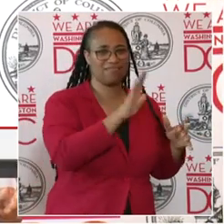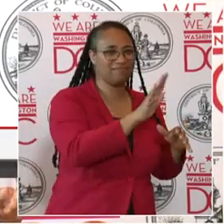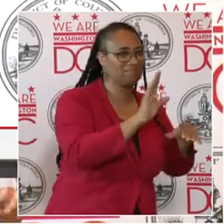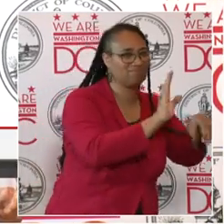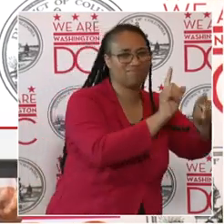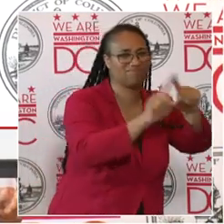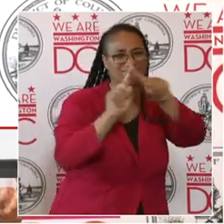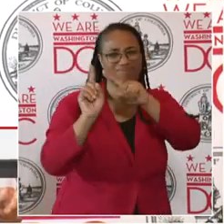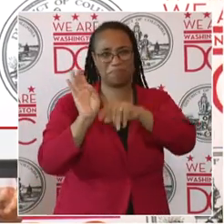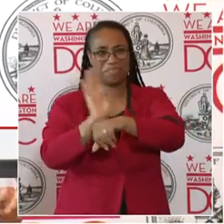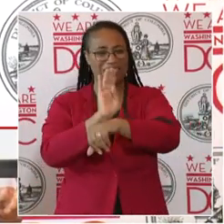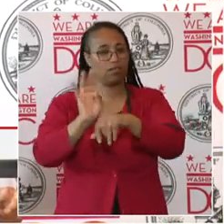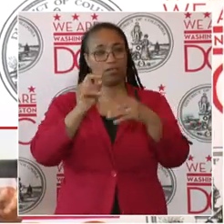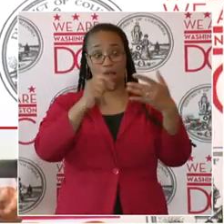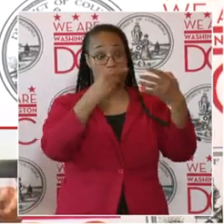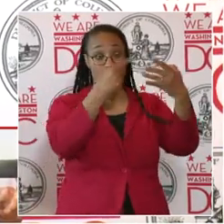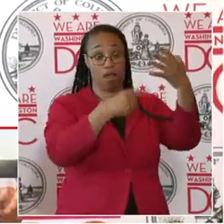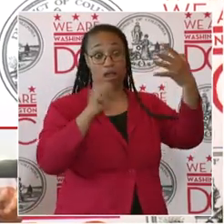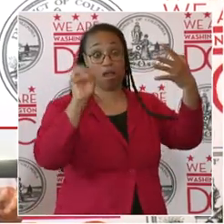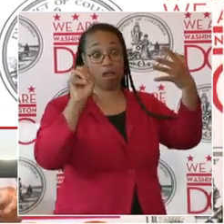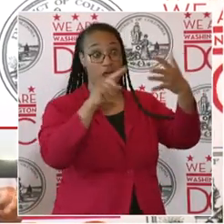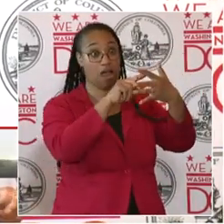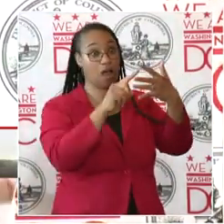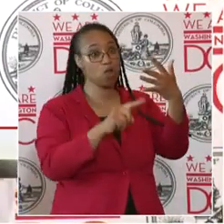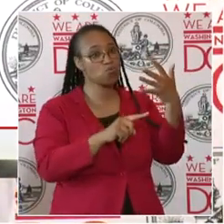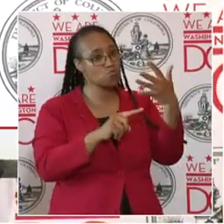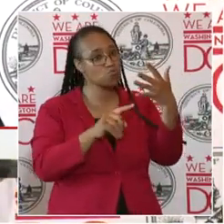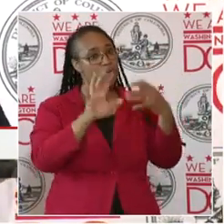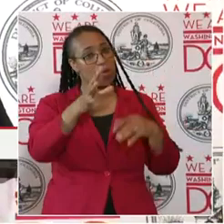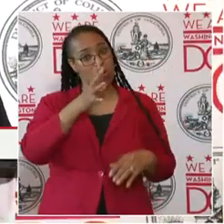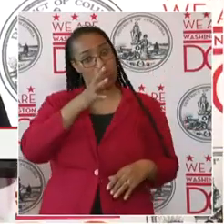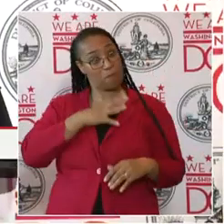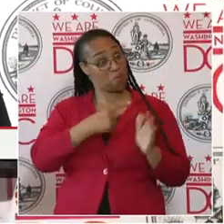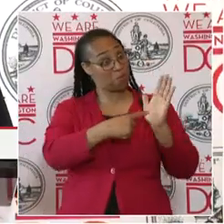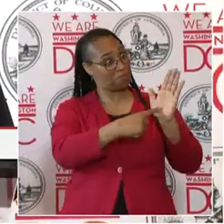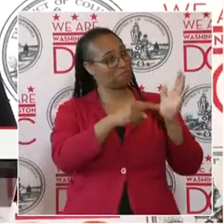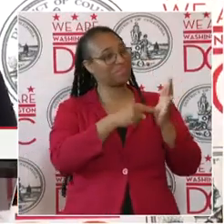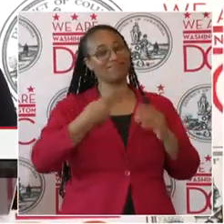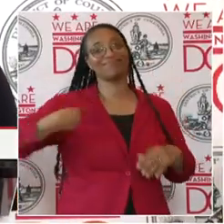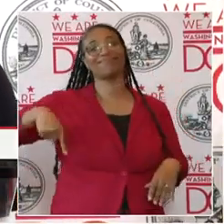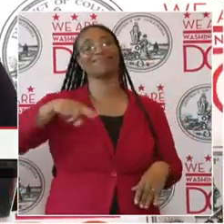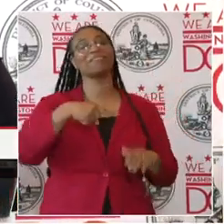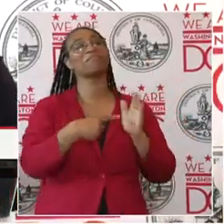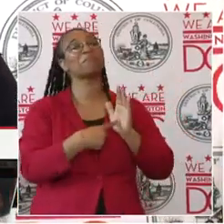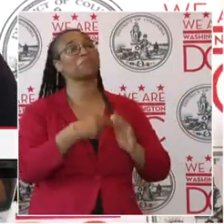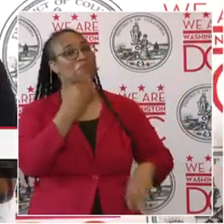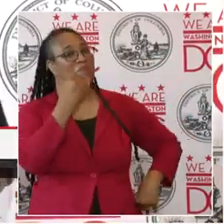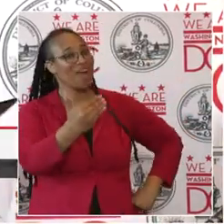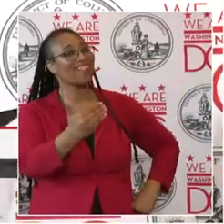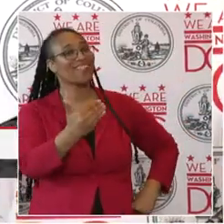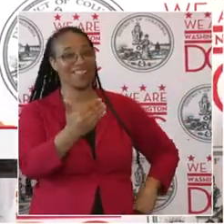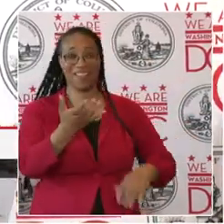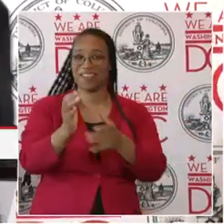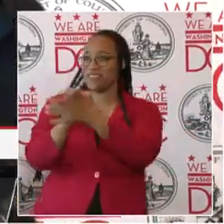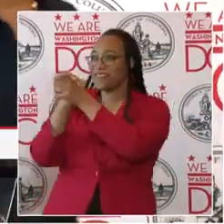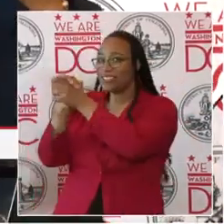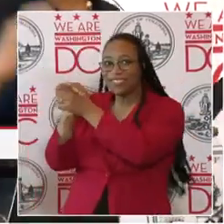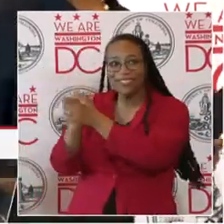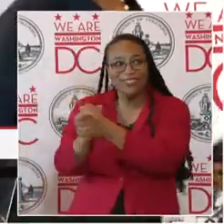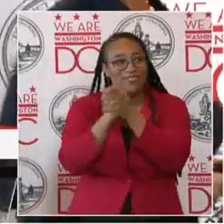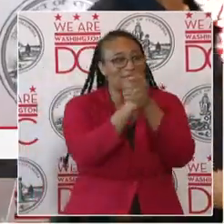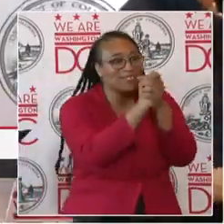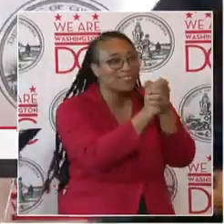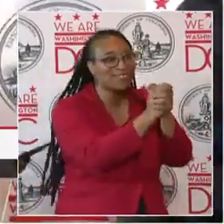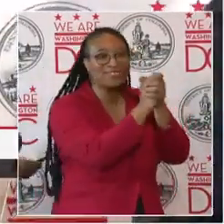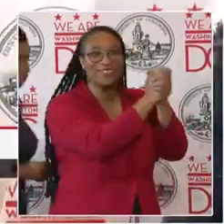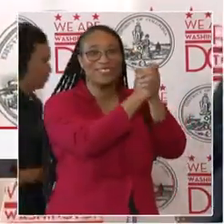And I know that they represent us well. So again, congratulations, and congratulations to the honorees.